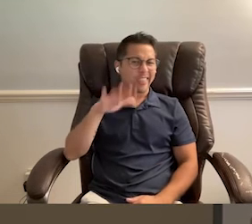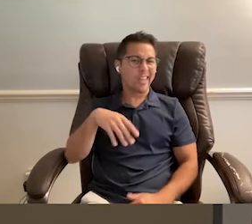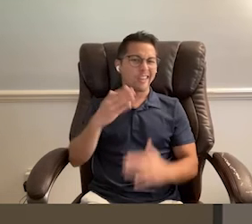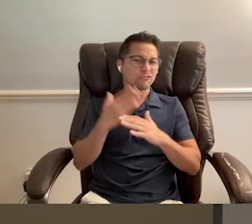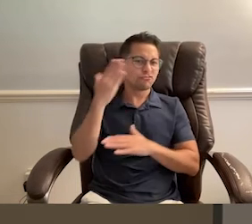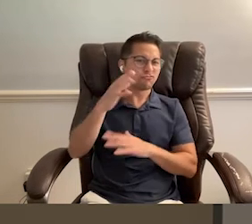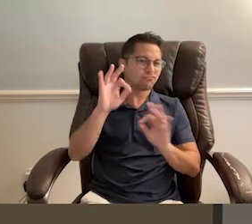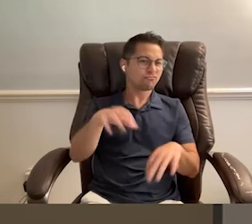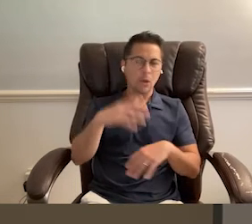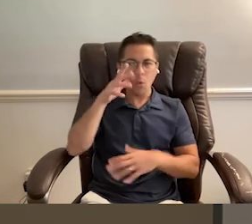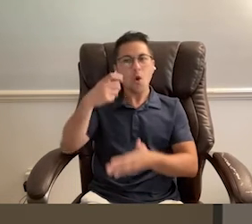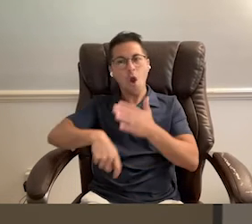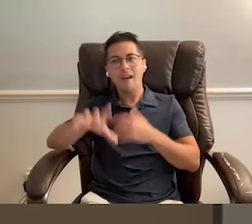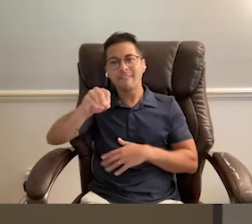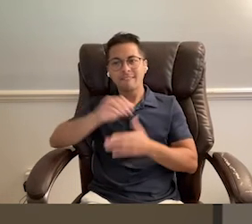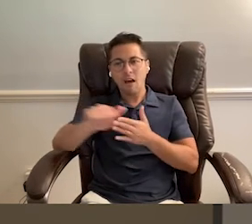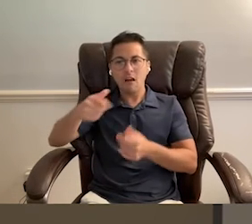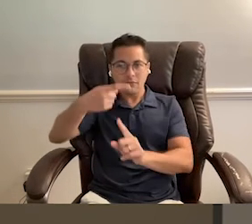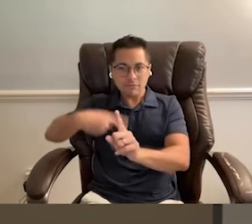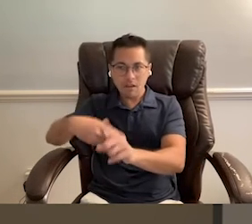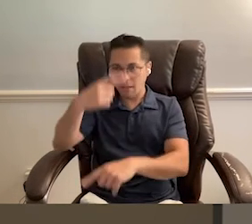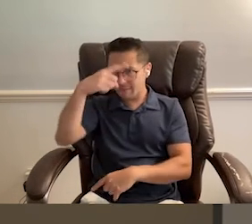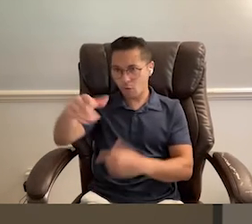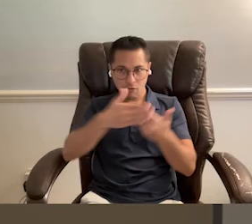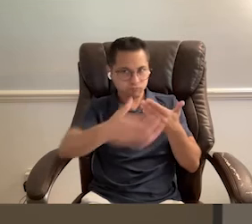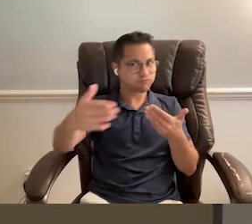month for the rest of my life. The great thing about being,